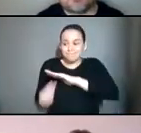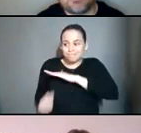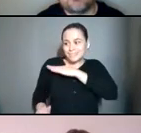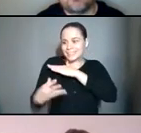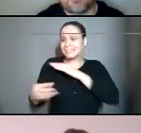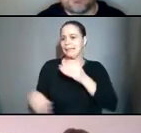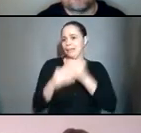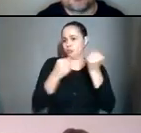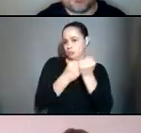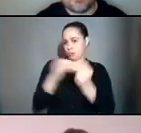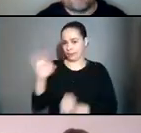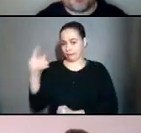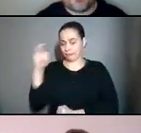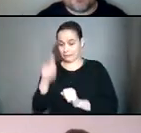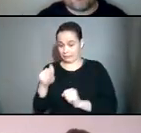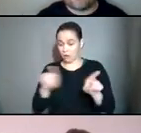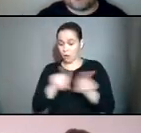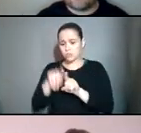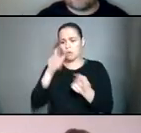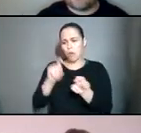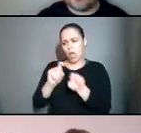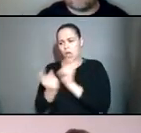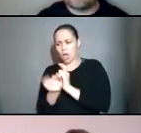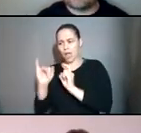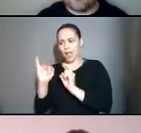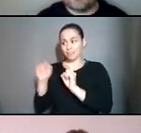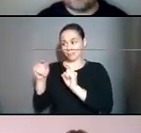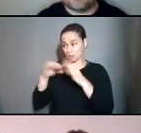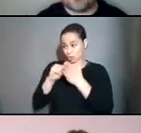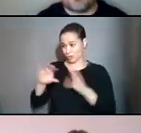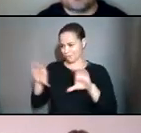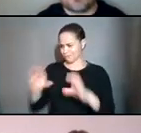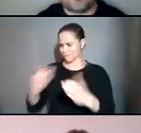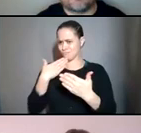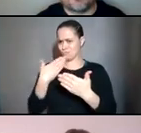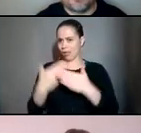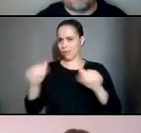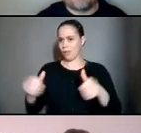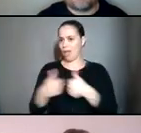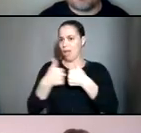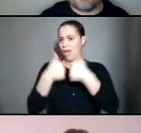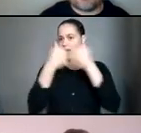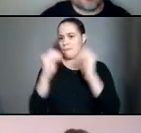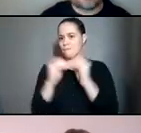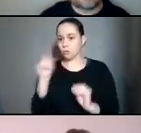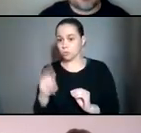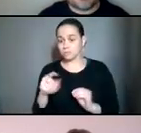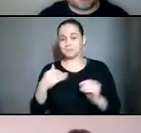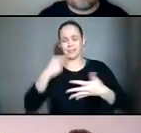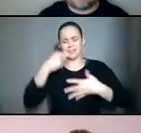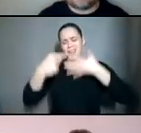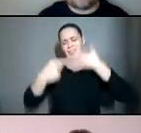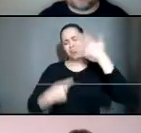to provide more challenging content when needed. The program has millions of unique learning